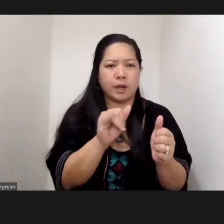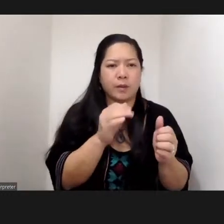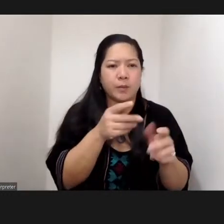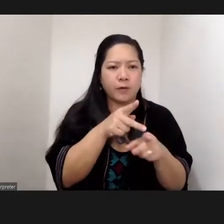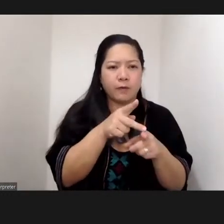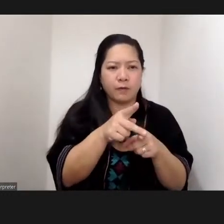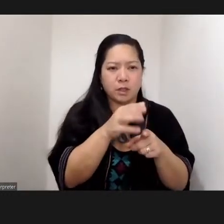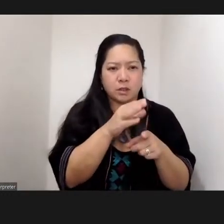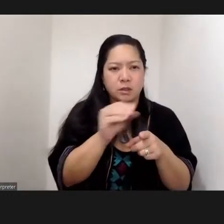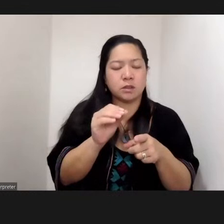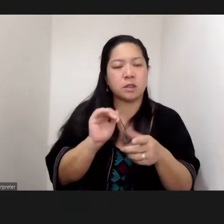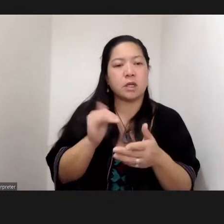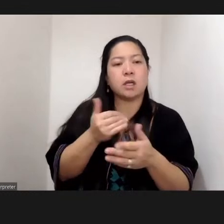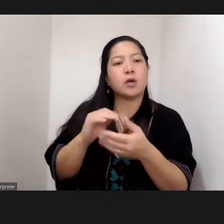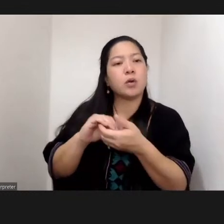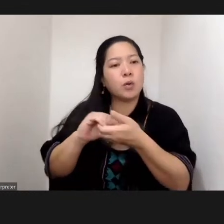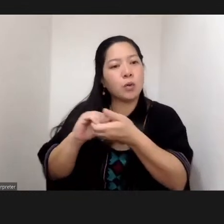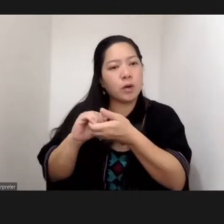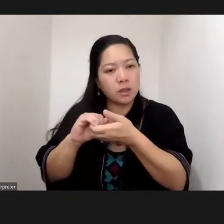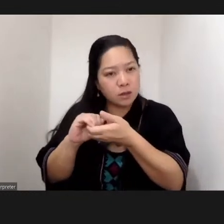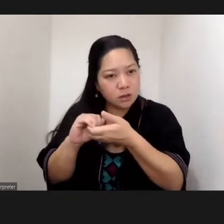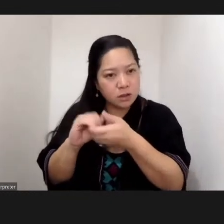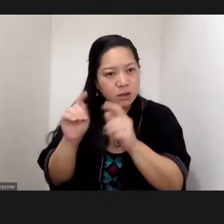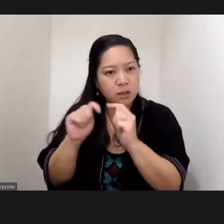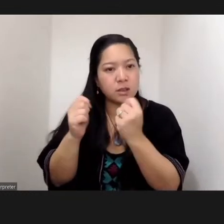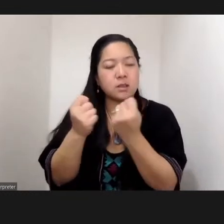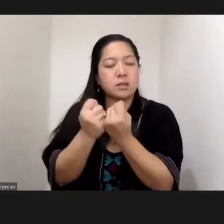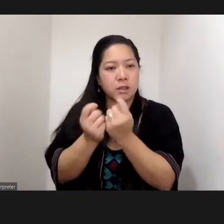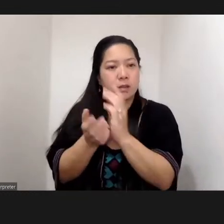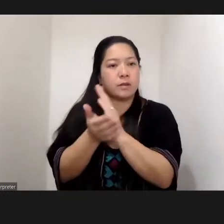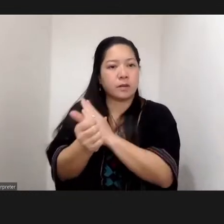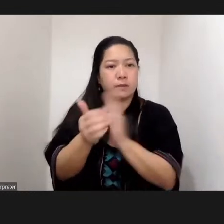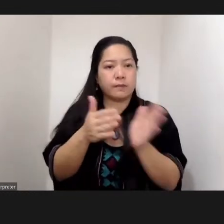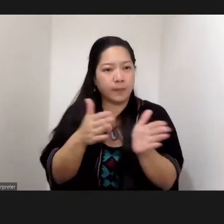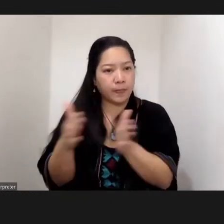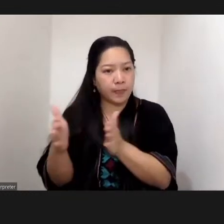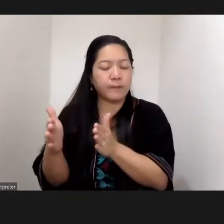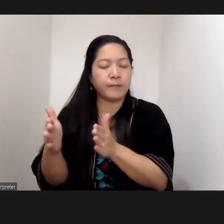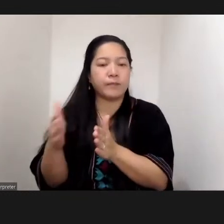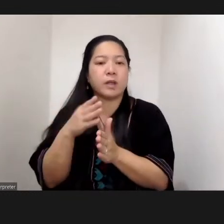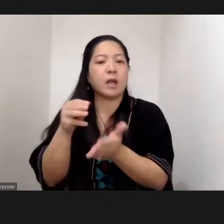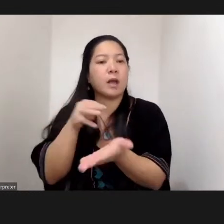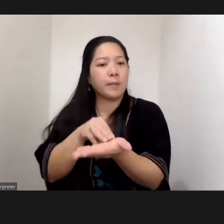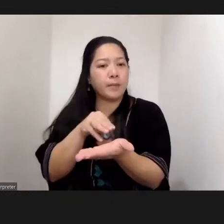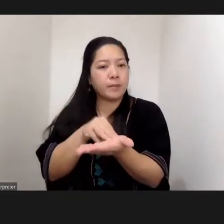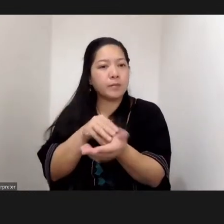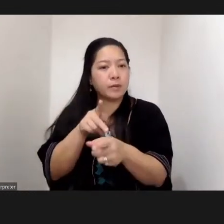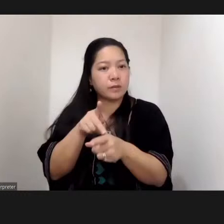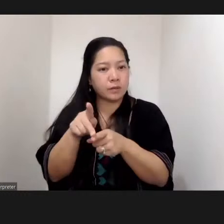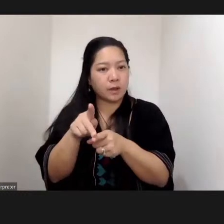by a coordinated team of experts, planners, and medical personnel.